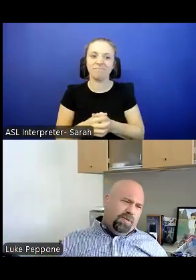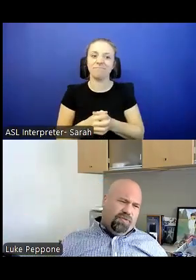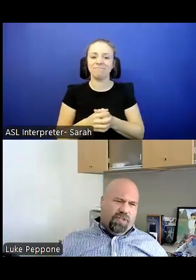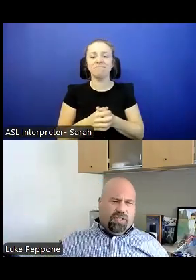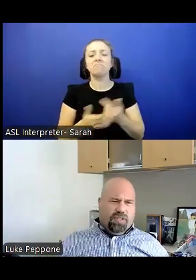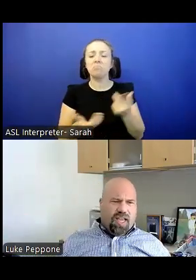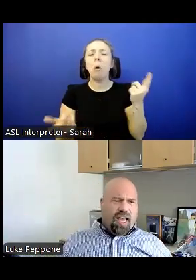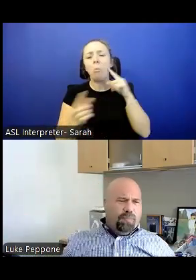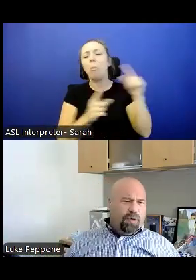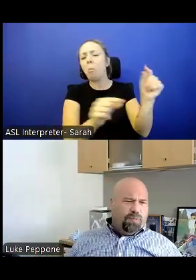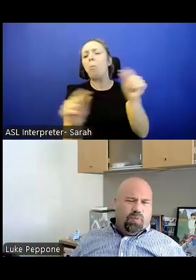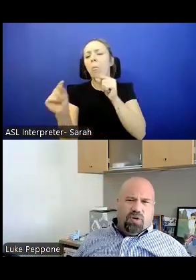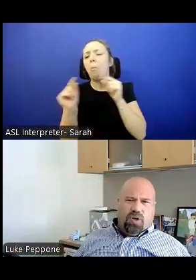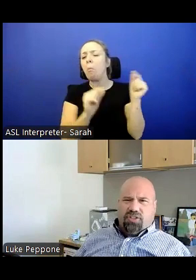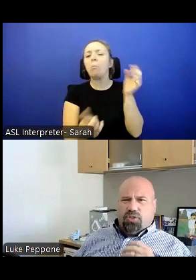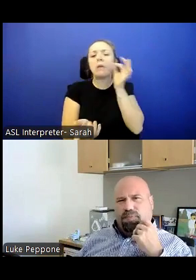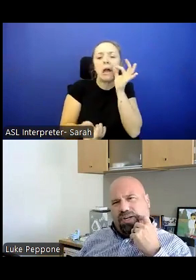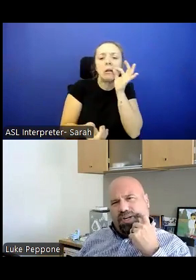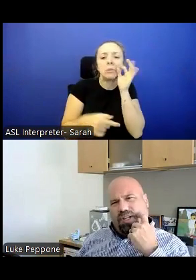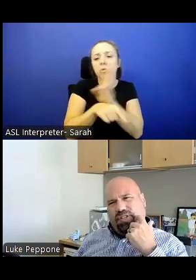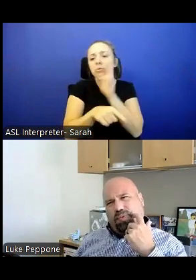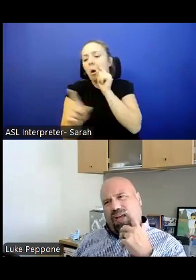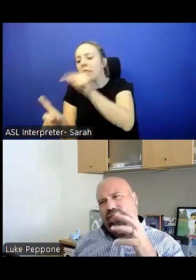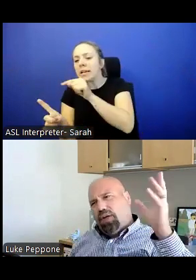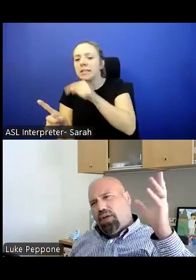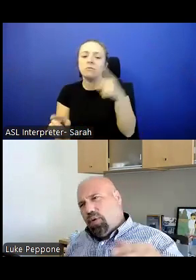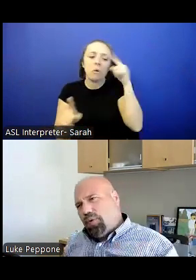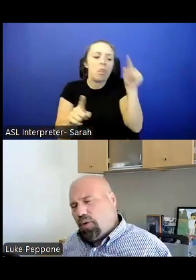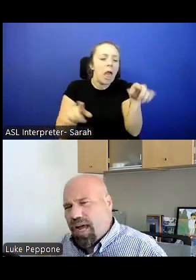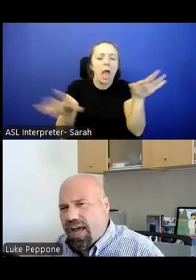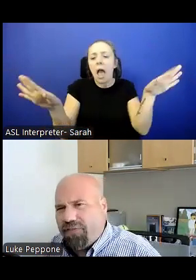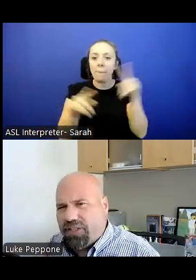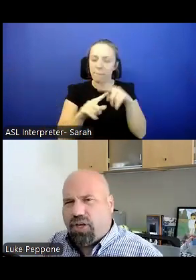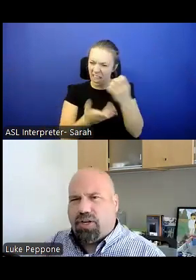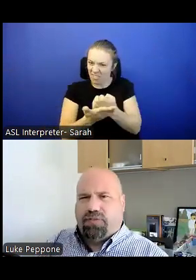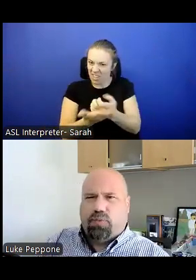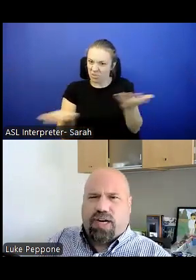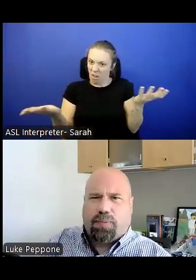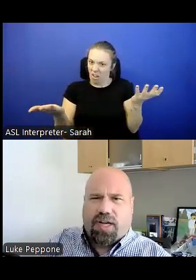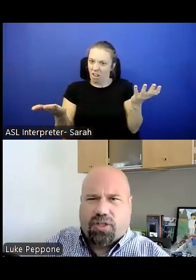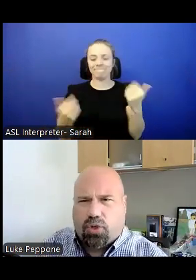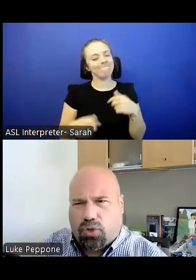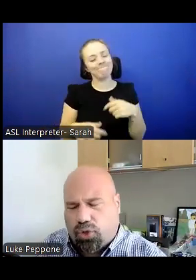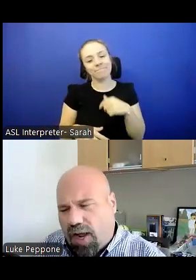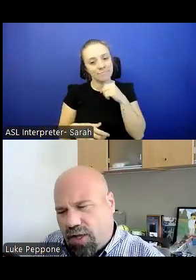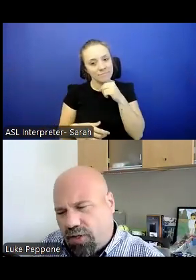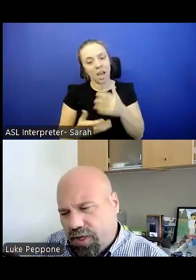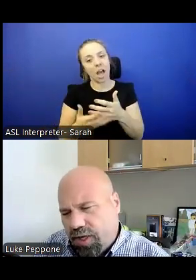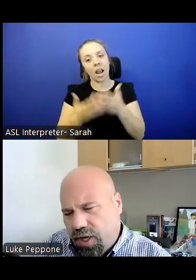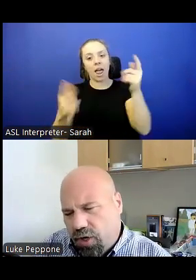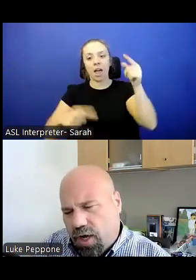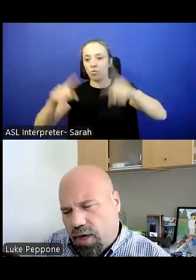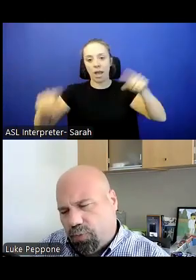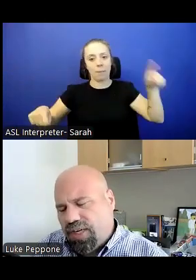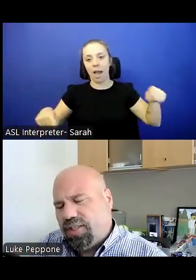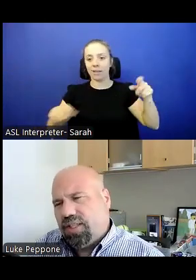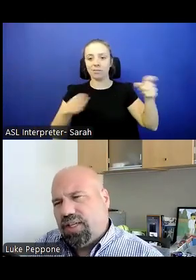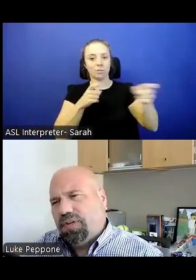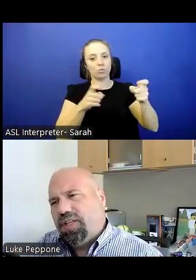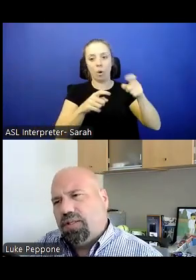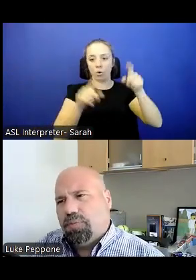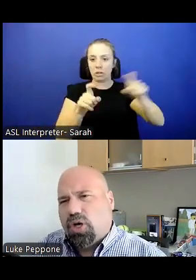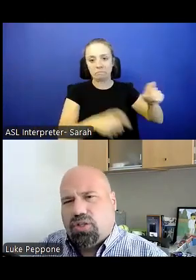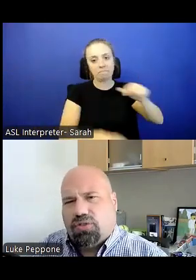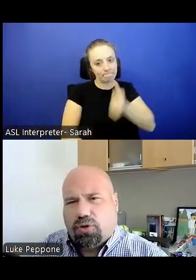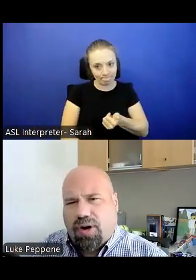of cannabis for this or that, but what actual medical evidence do we have? Well, we don't have a ton of randomized controlled trials. Recently,